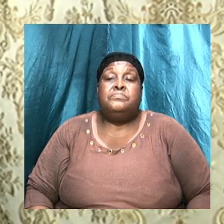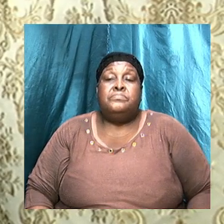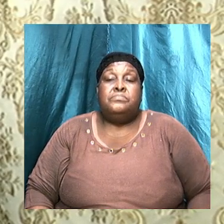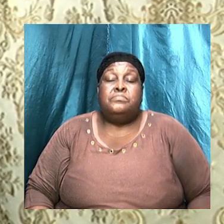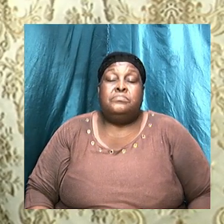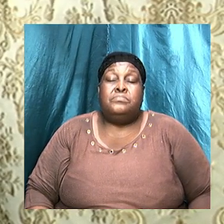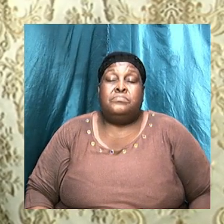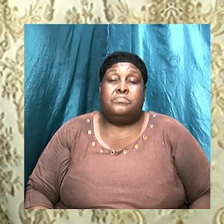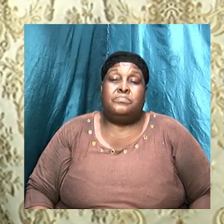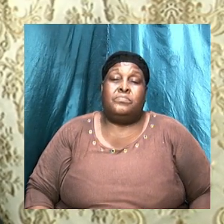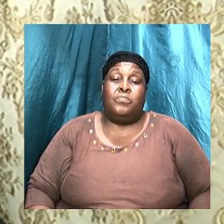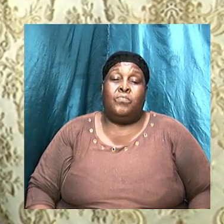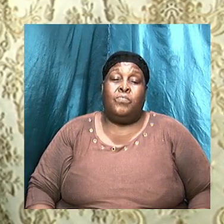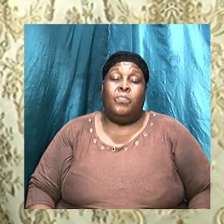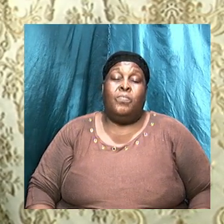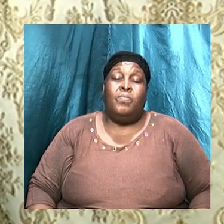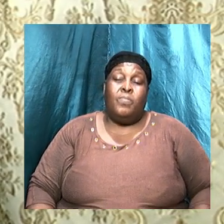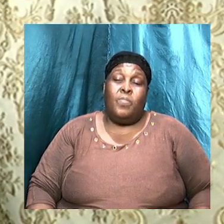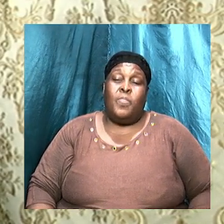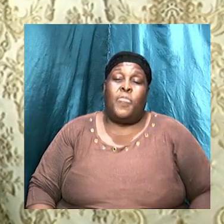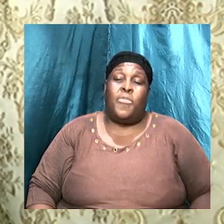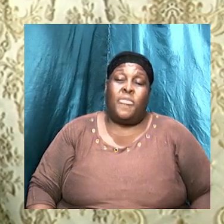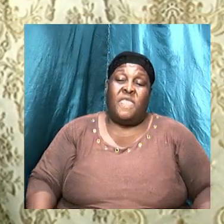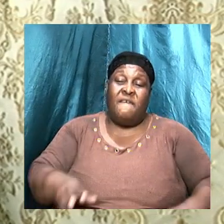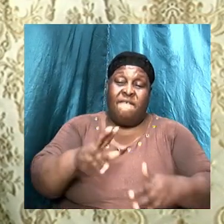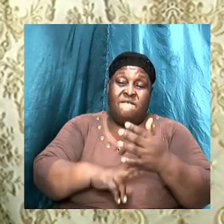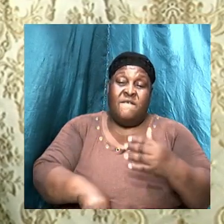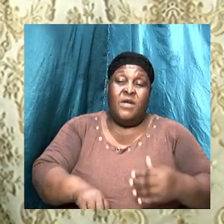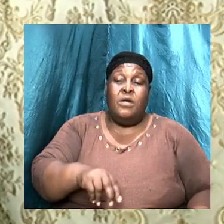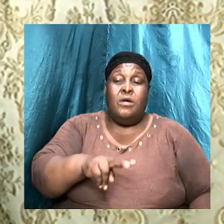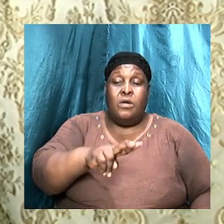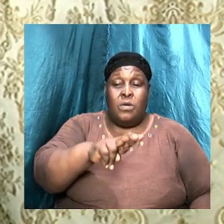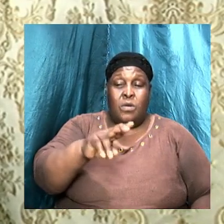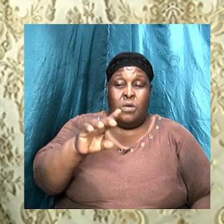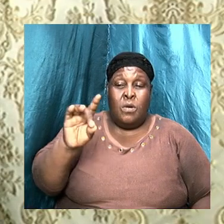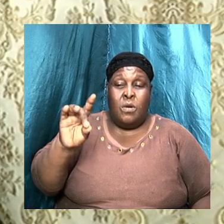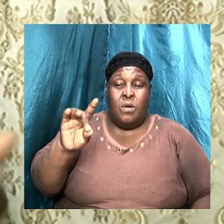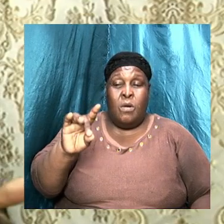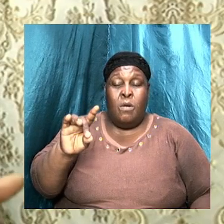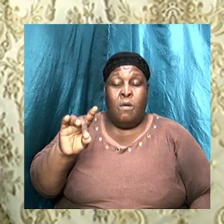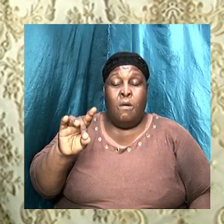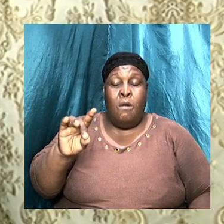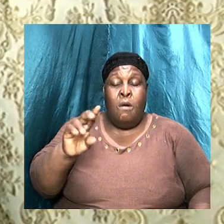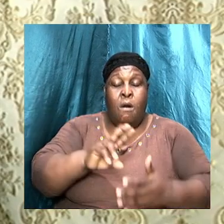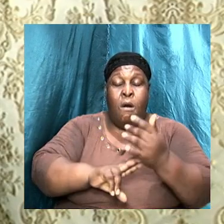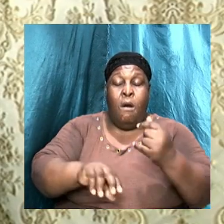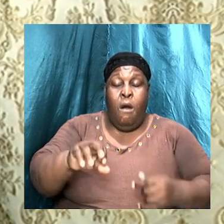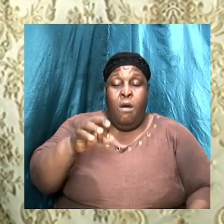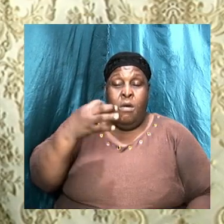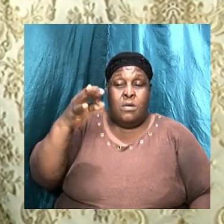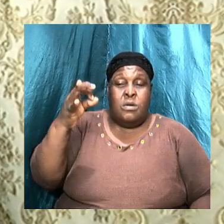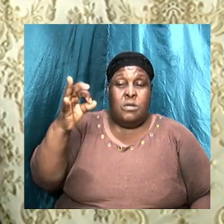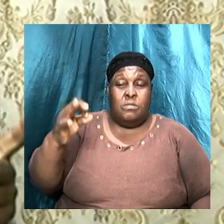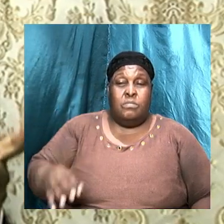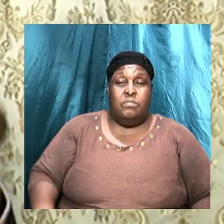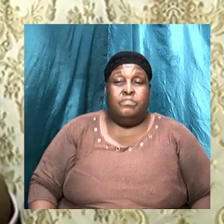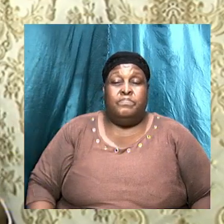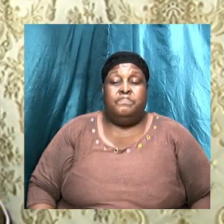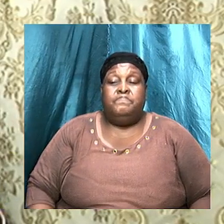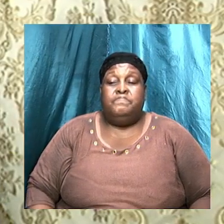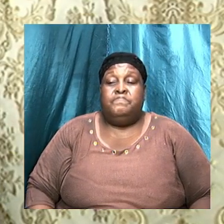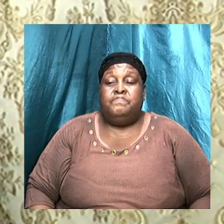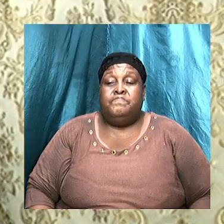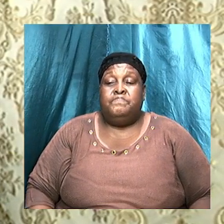So we also look at the verse in Matthew 28 verse 19. And we mention a couple of scriptures. Because Jesus